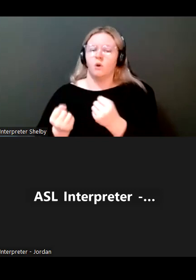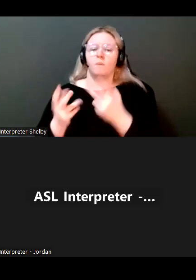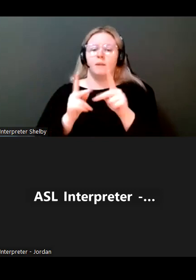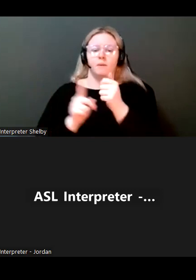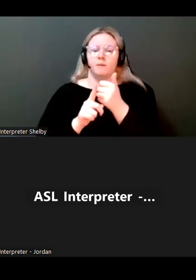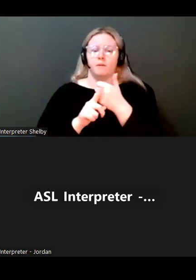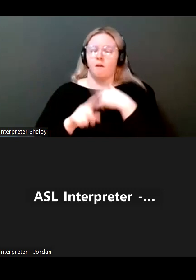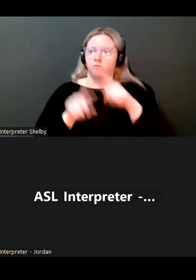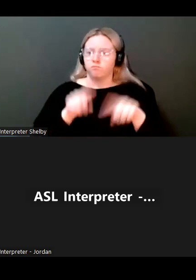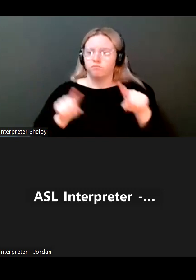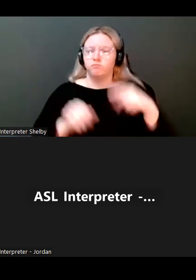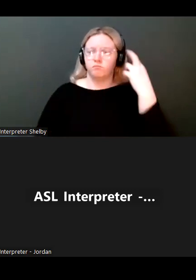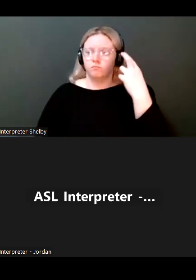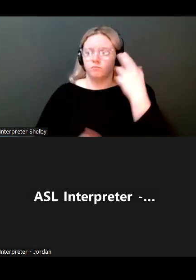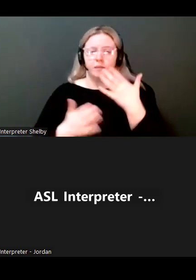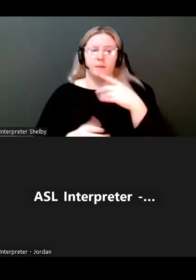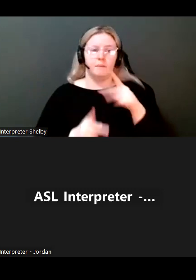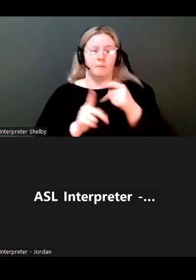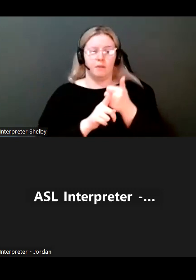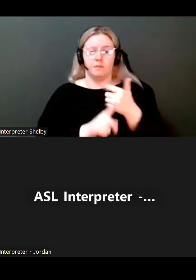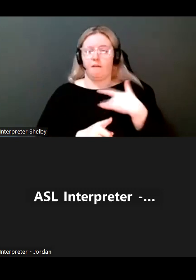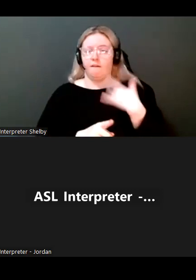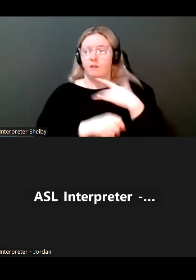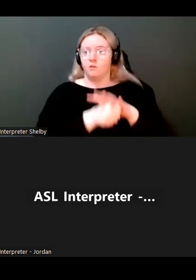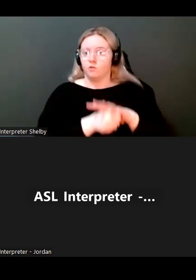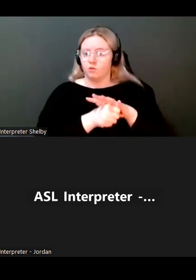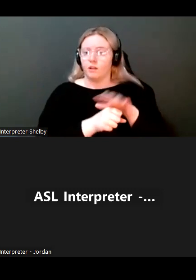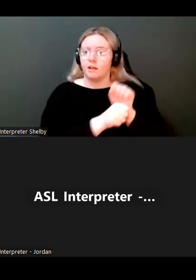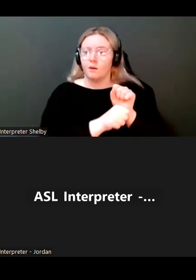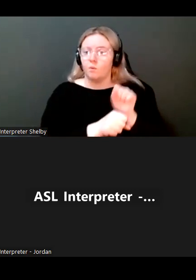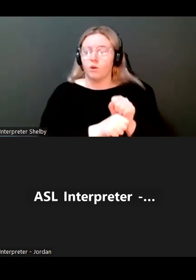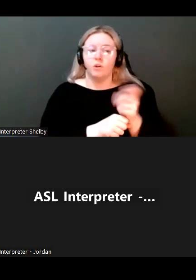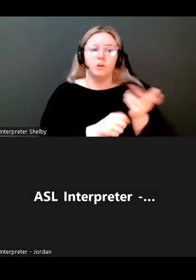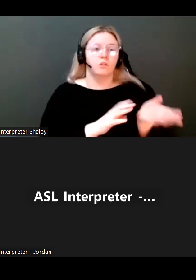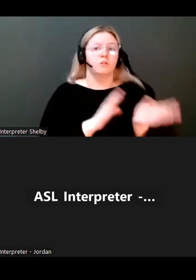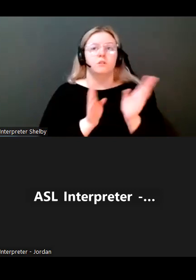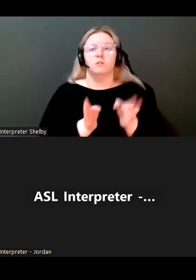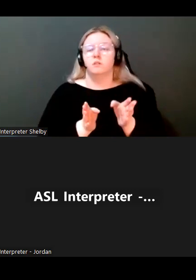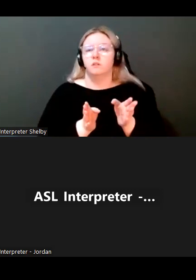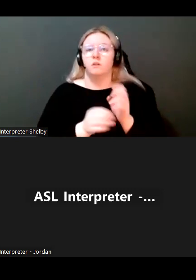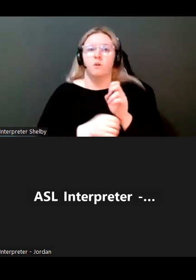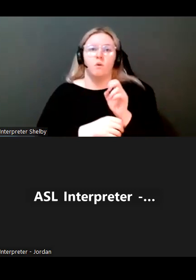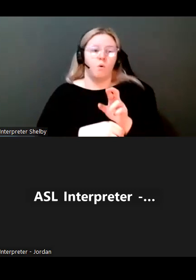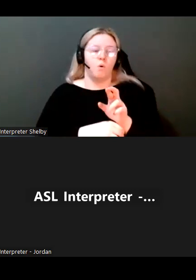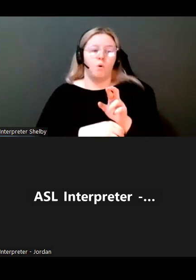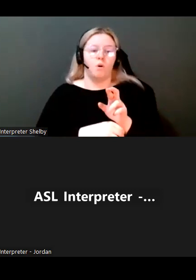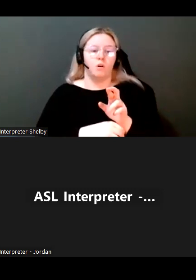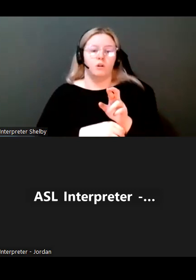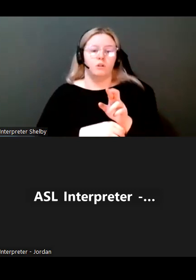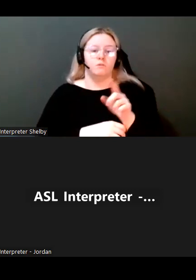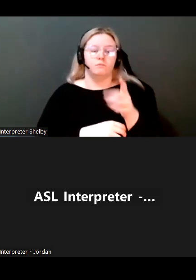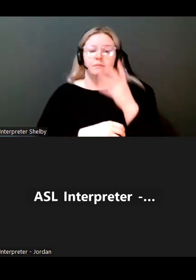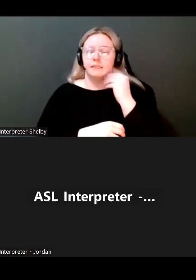People might come in because they're stressed at their workplace, or they're dealing with going through